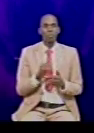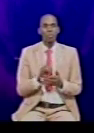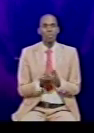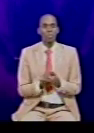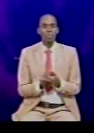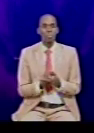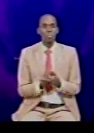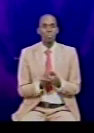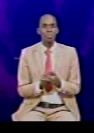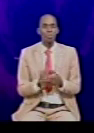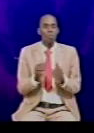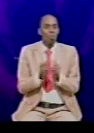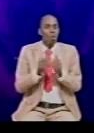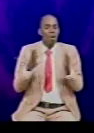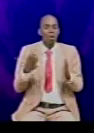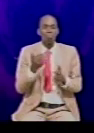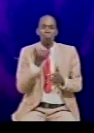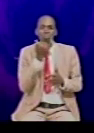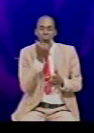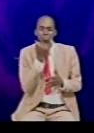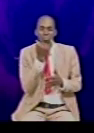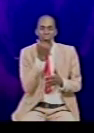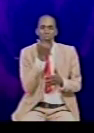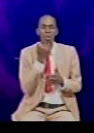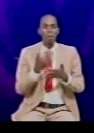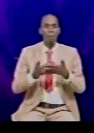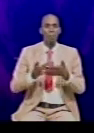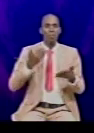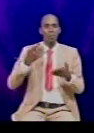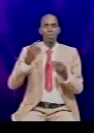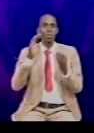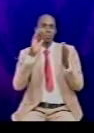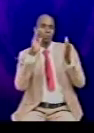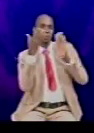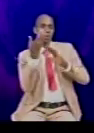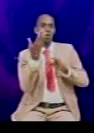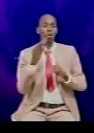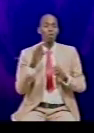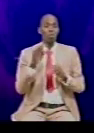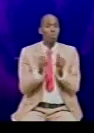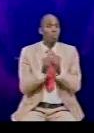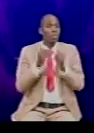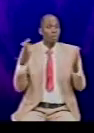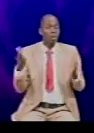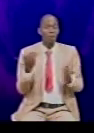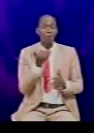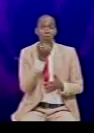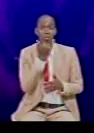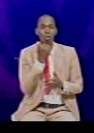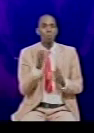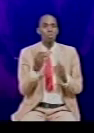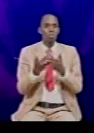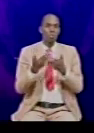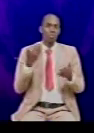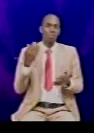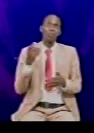scriptures, faultless before the presence of his glory with exceeding joy.